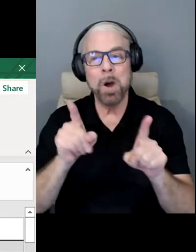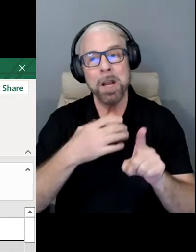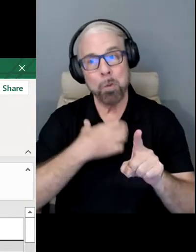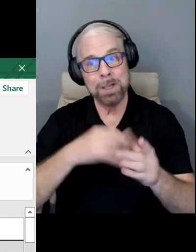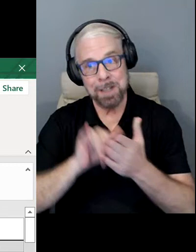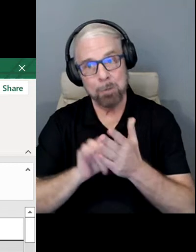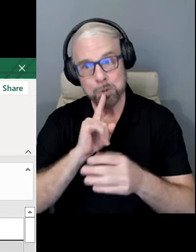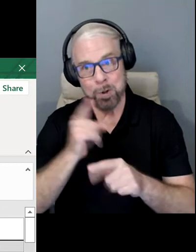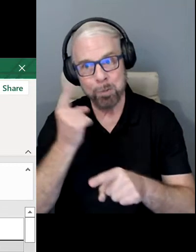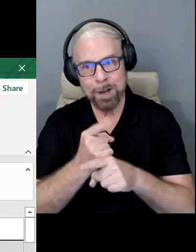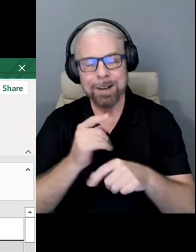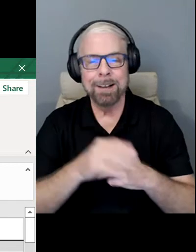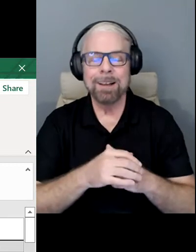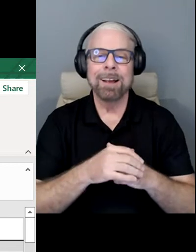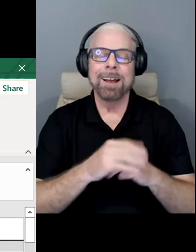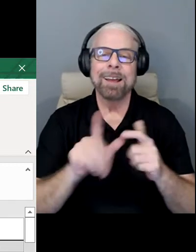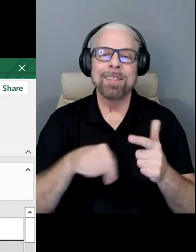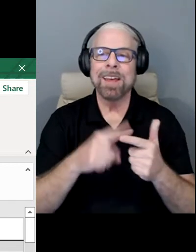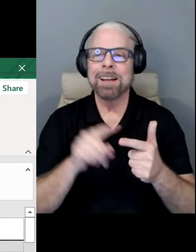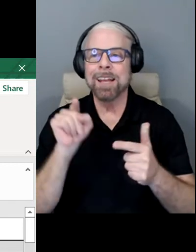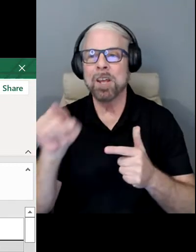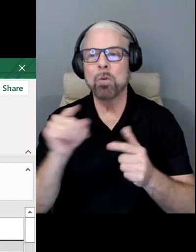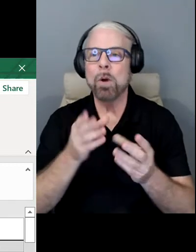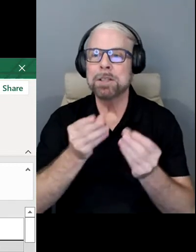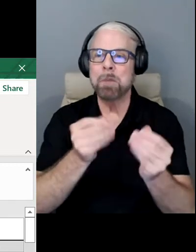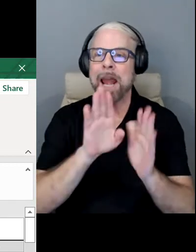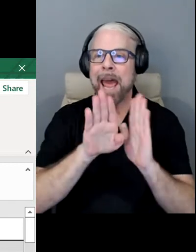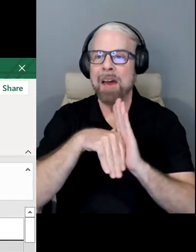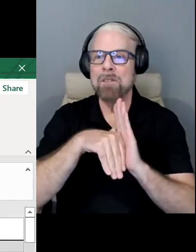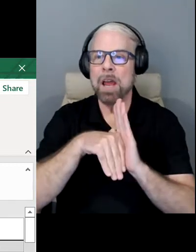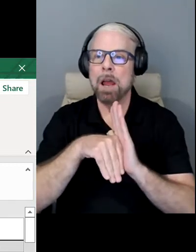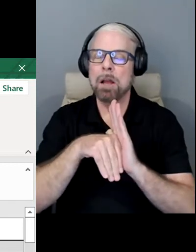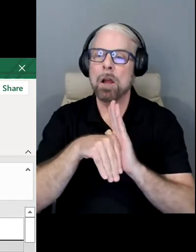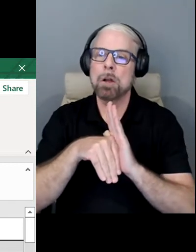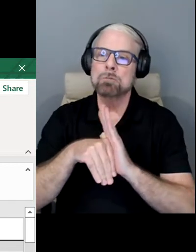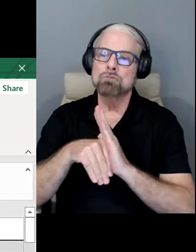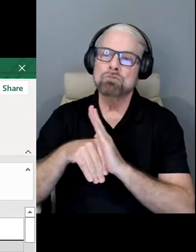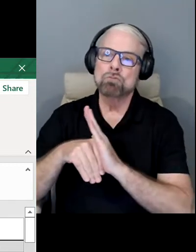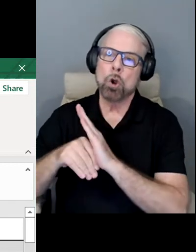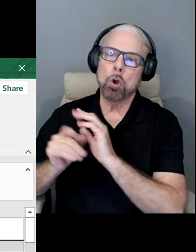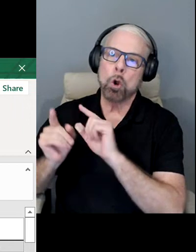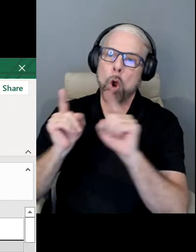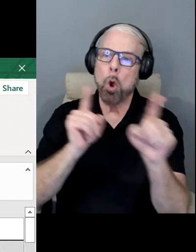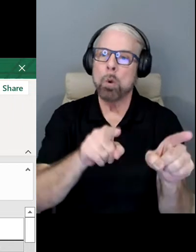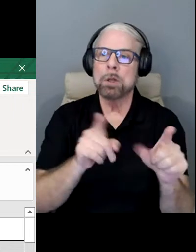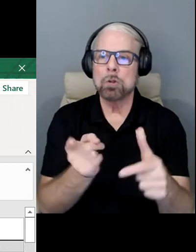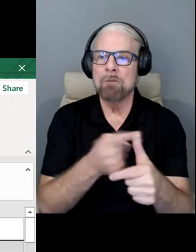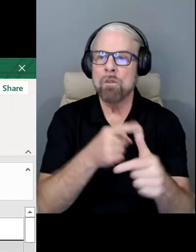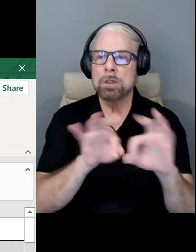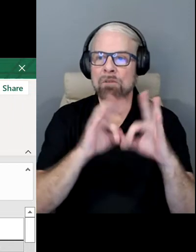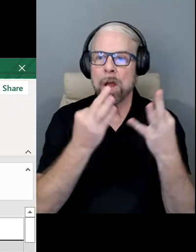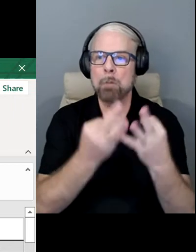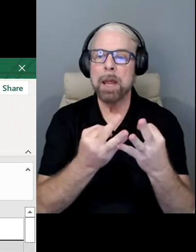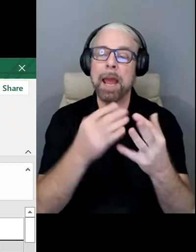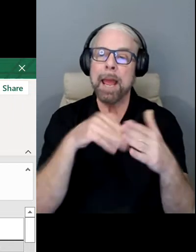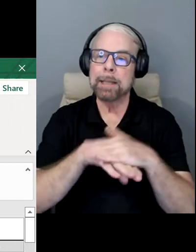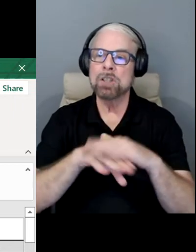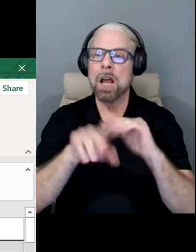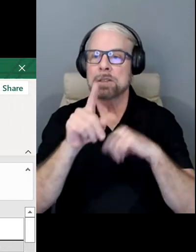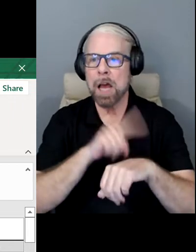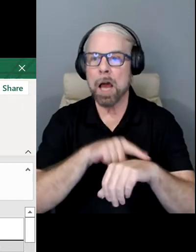true. And he's going to spend half an hour getting to his first family. So he's going to enter the time